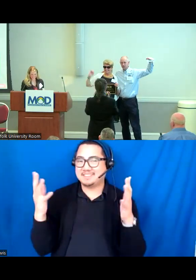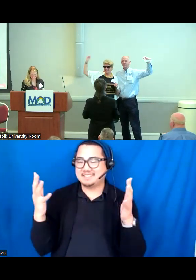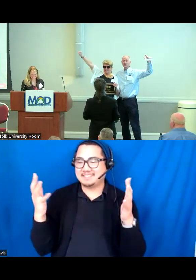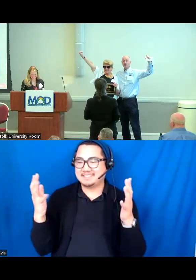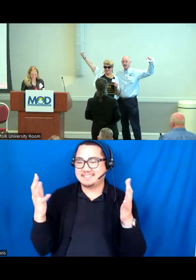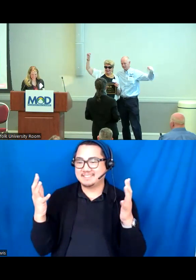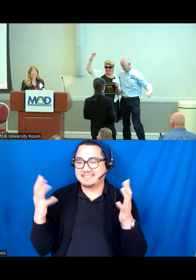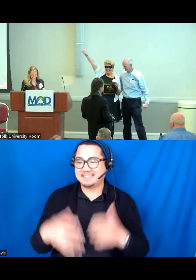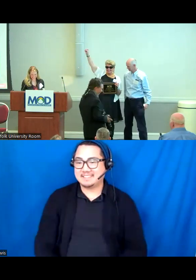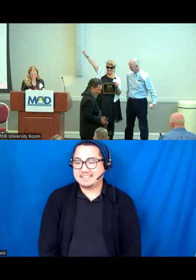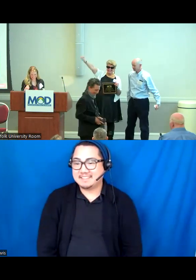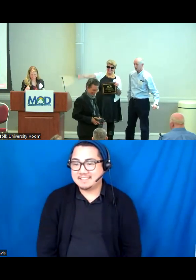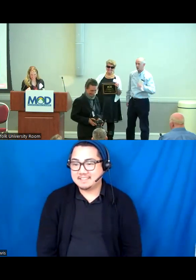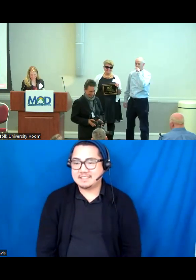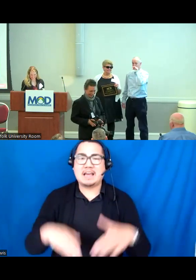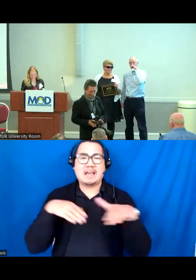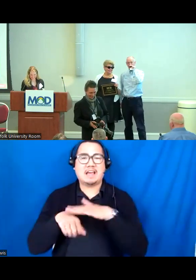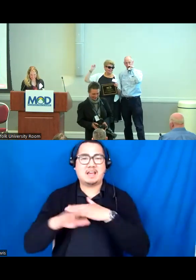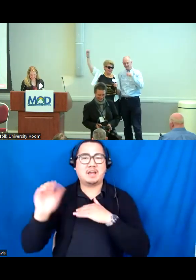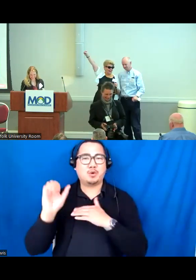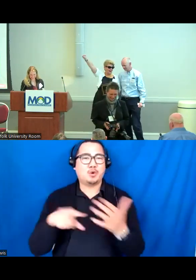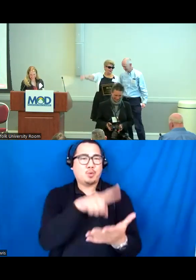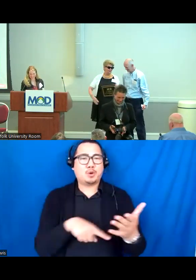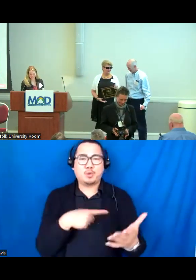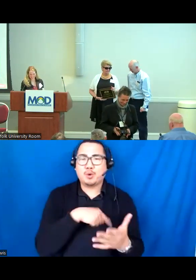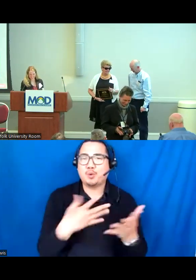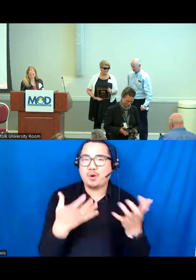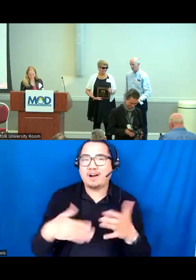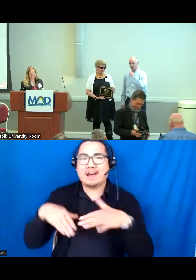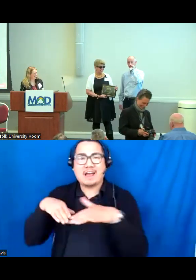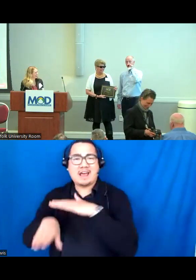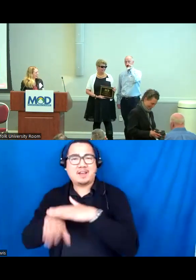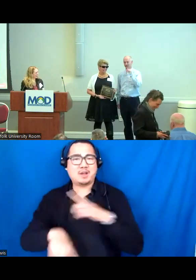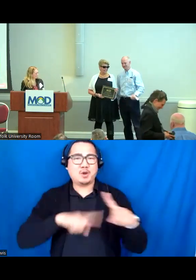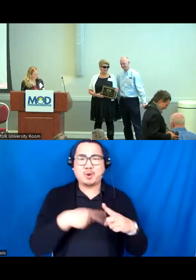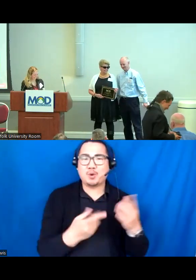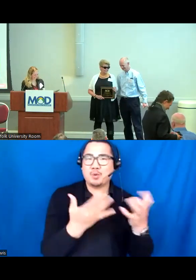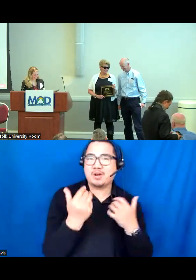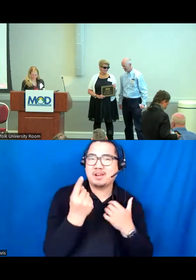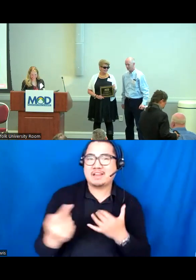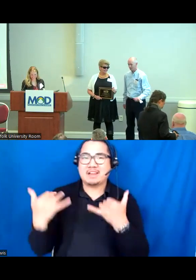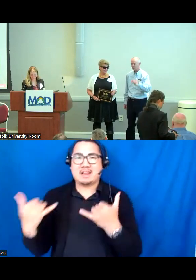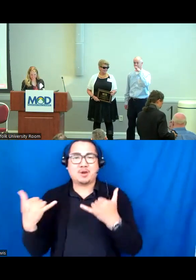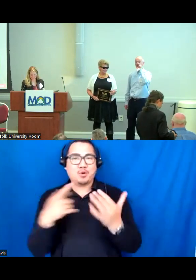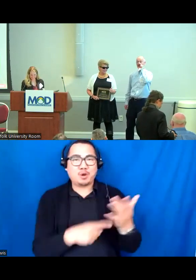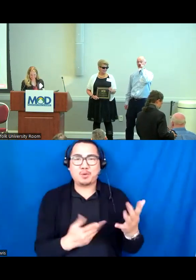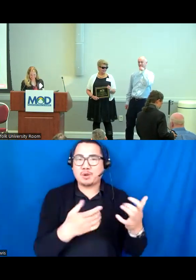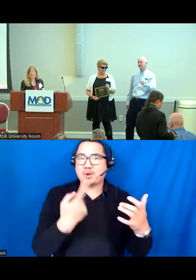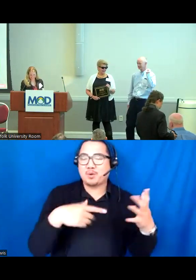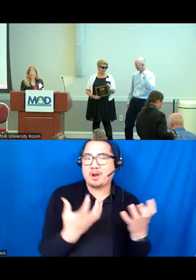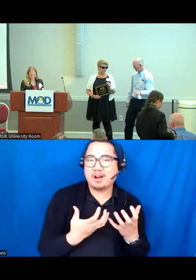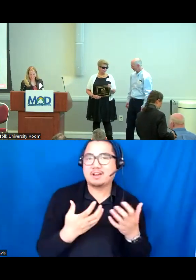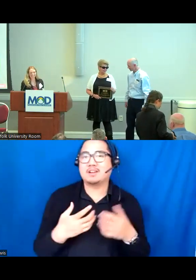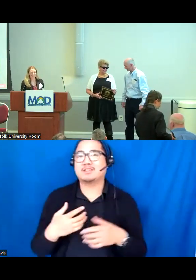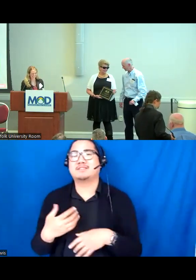What do we want? Access. What do we want? Now. What do we want? Access. When are we gonna get it?